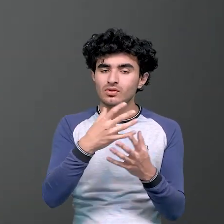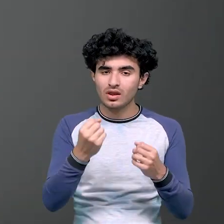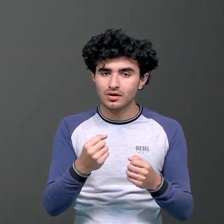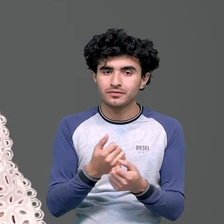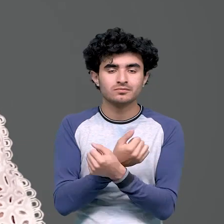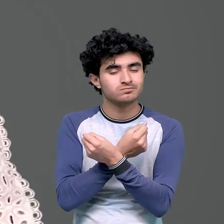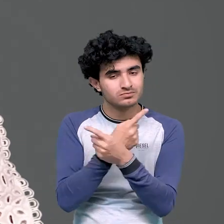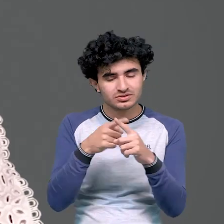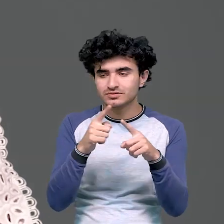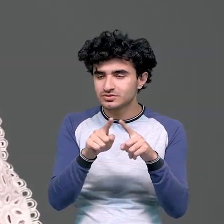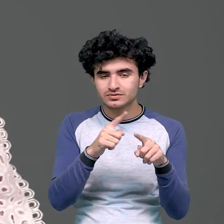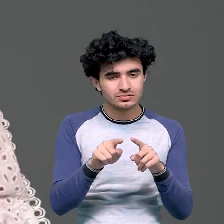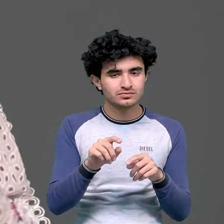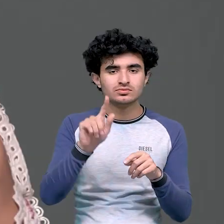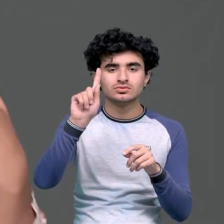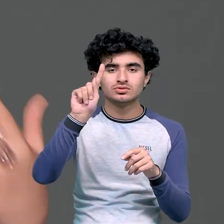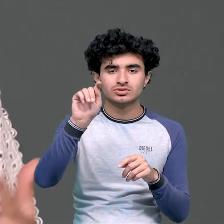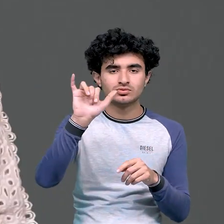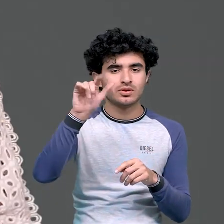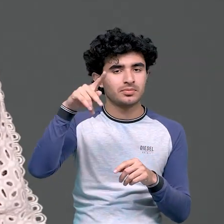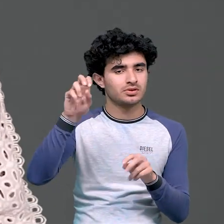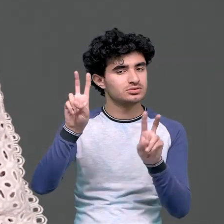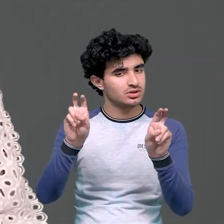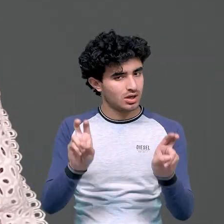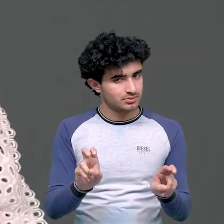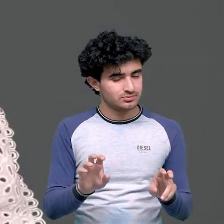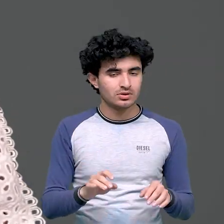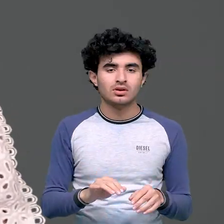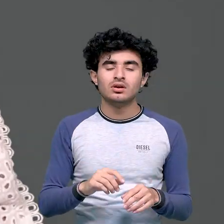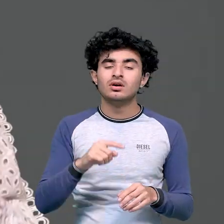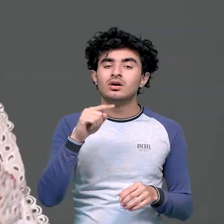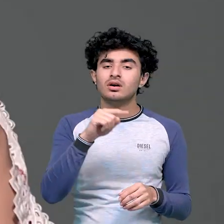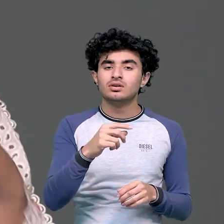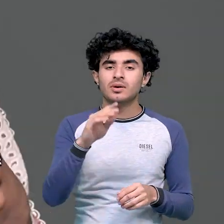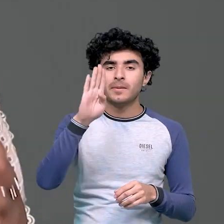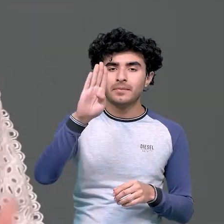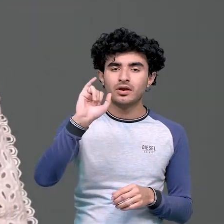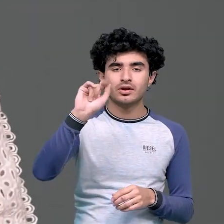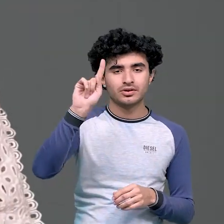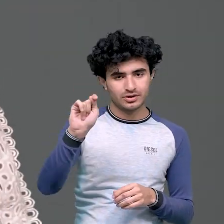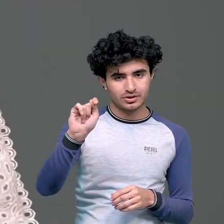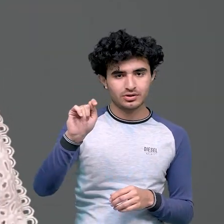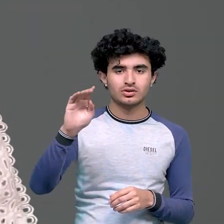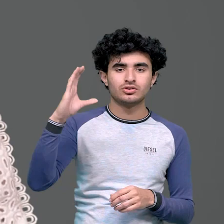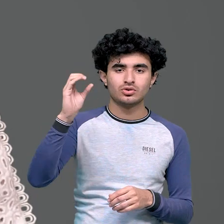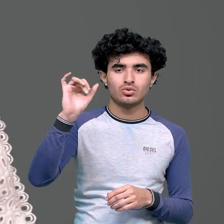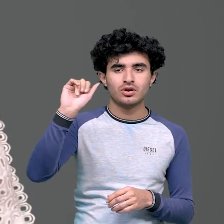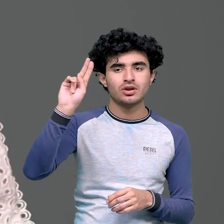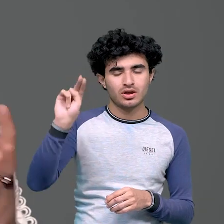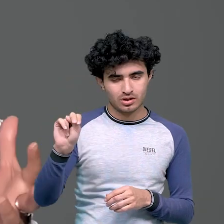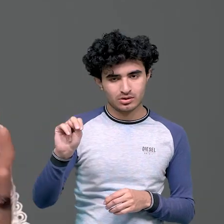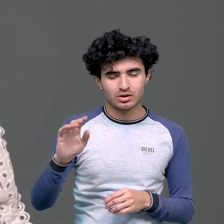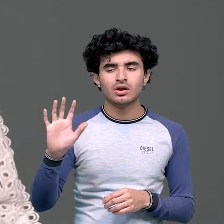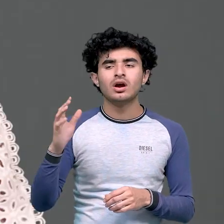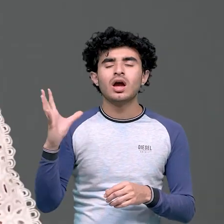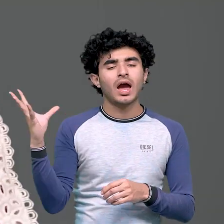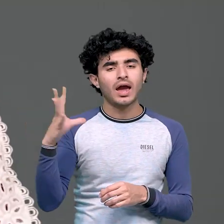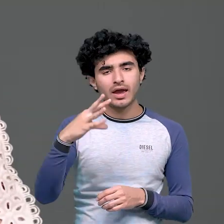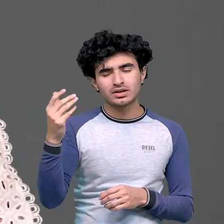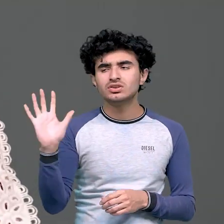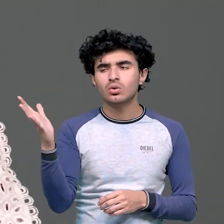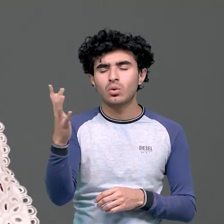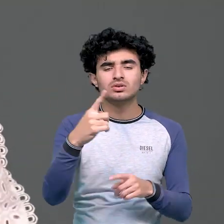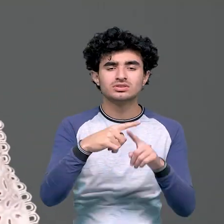limitless. Cryptocurrencies ki bahut forms aur bahut types hain. Bitcoin is not the only one. Bitcoin and